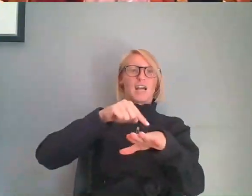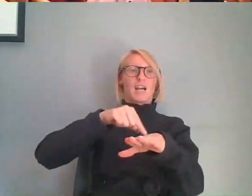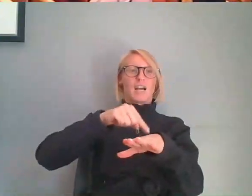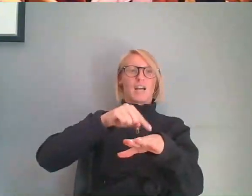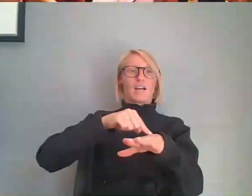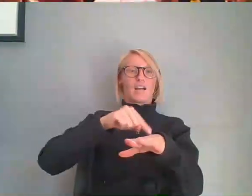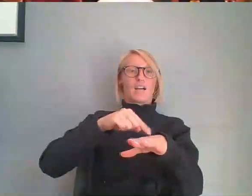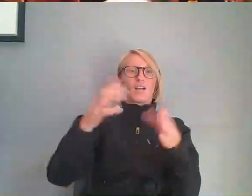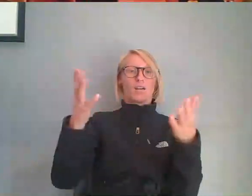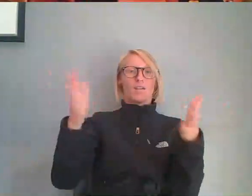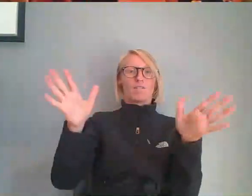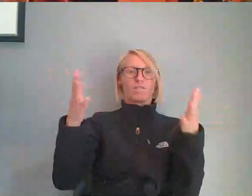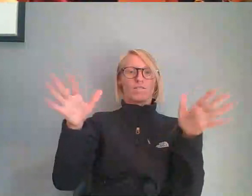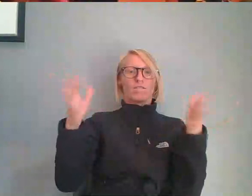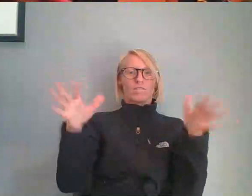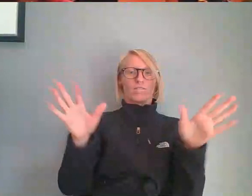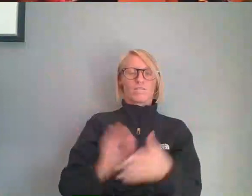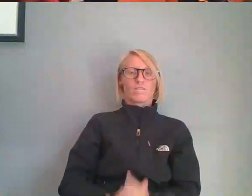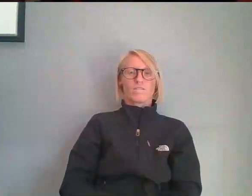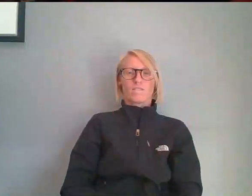Time.